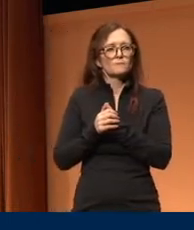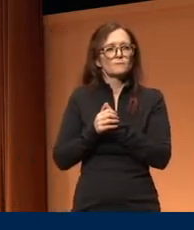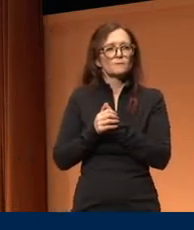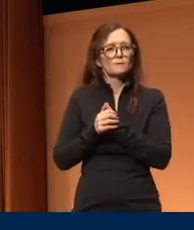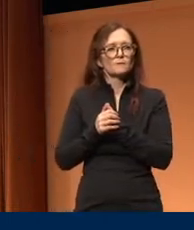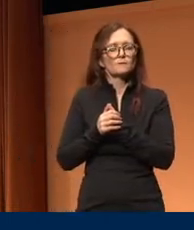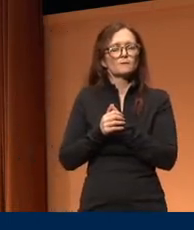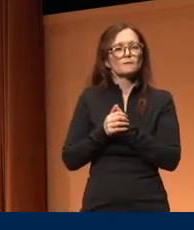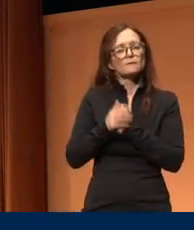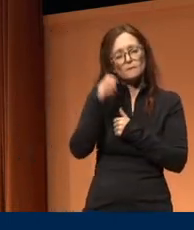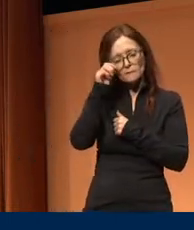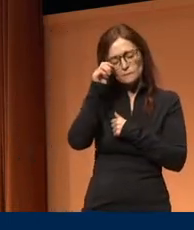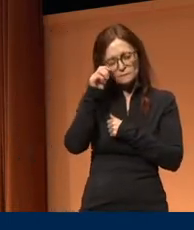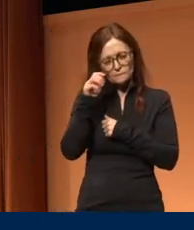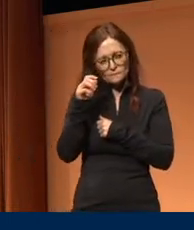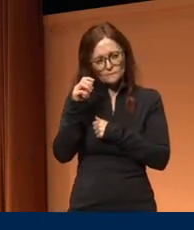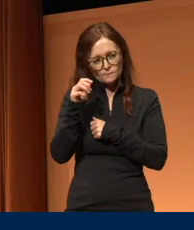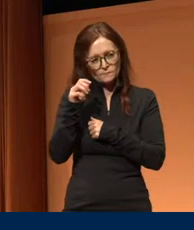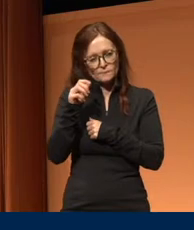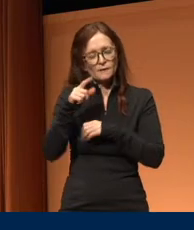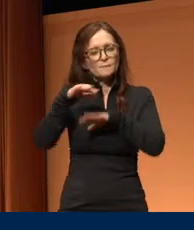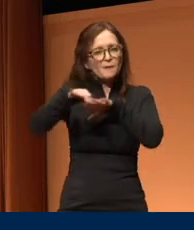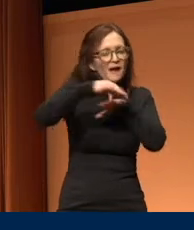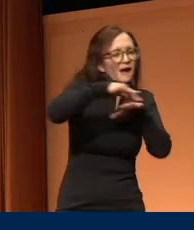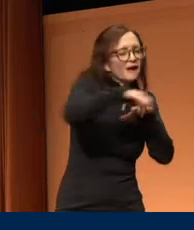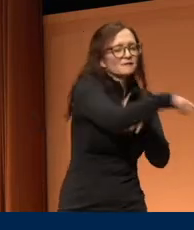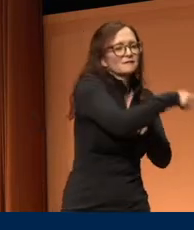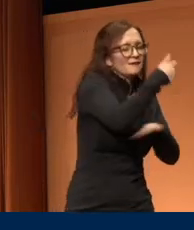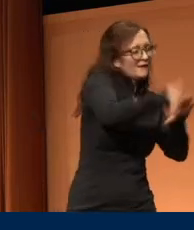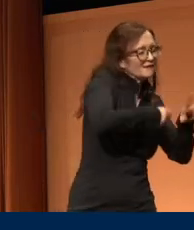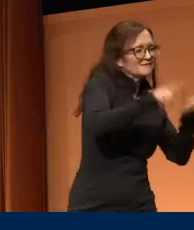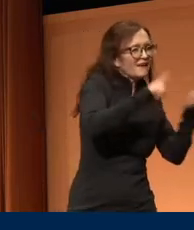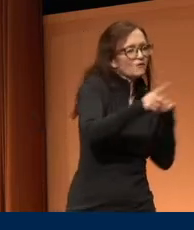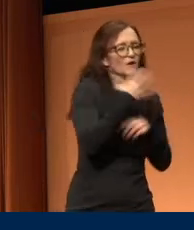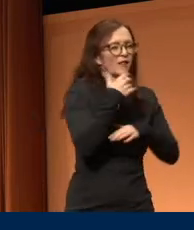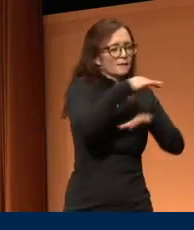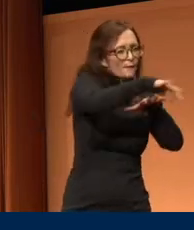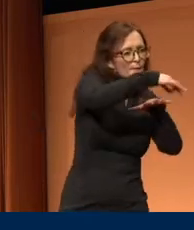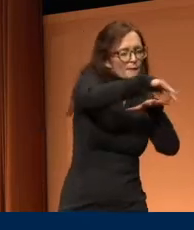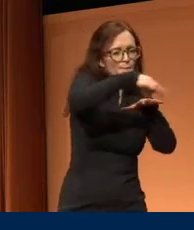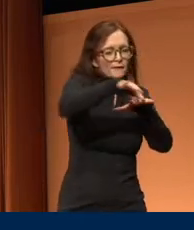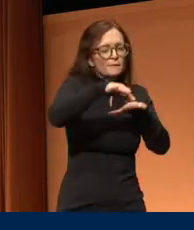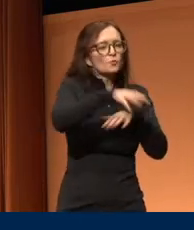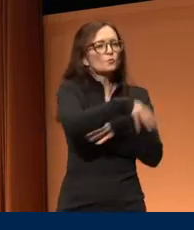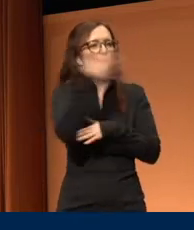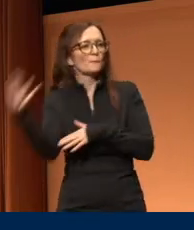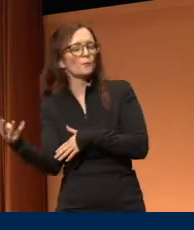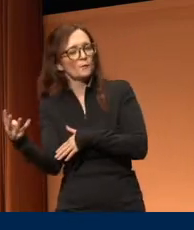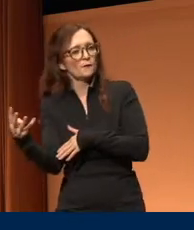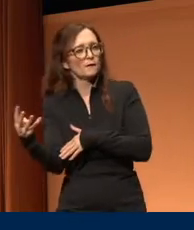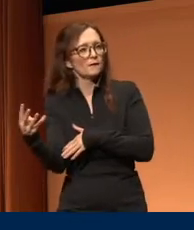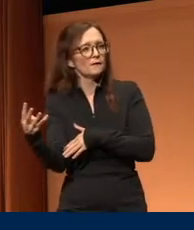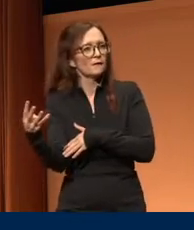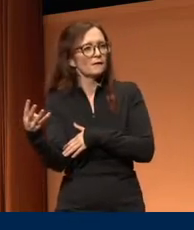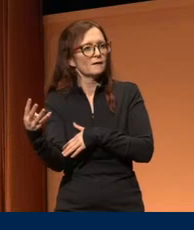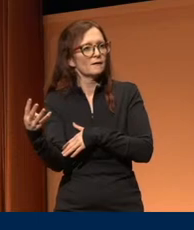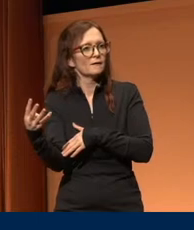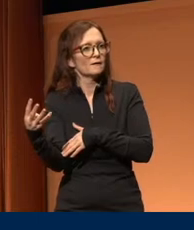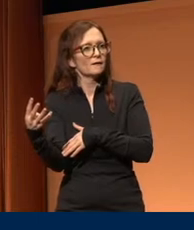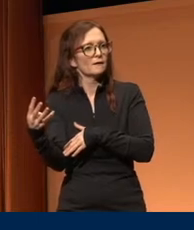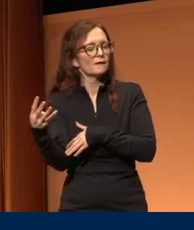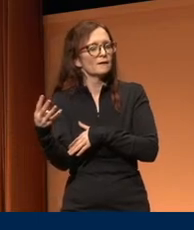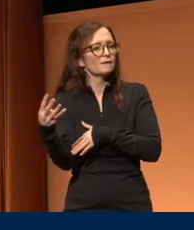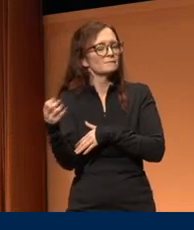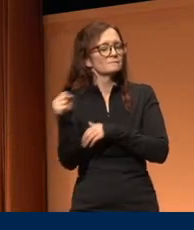put on eye makeup and painted his fingernails, each one a different color of the rainbow. This man is gay, Finbar